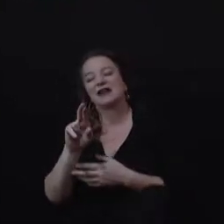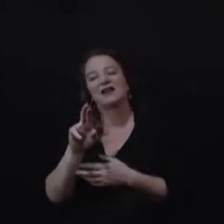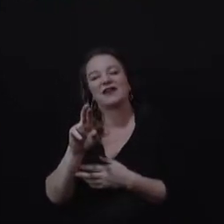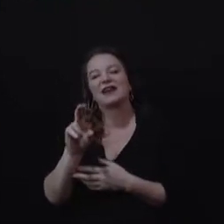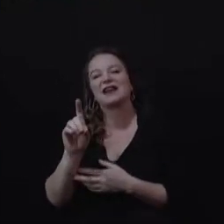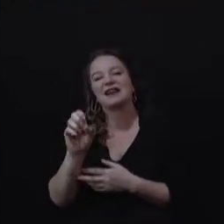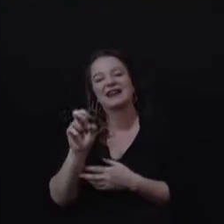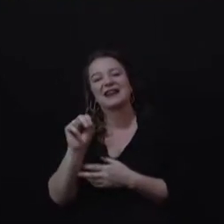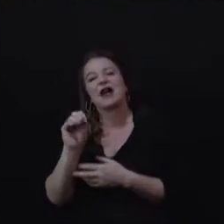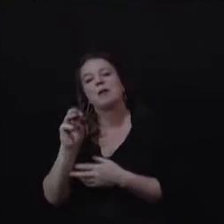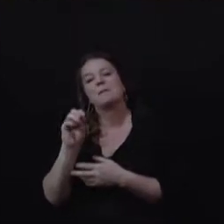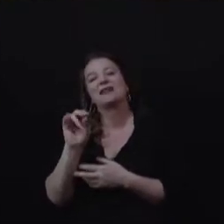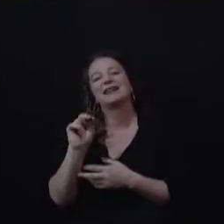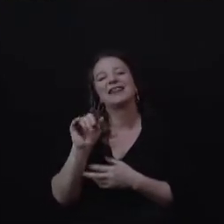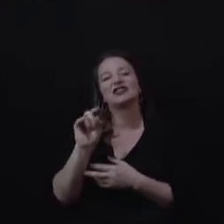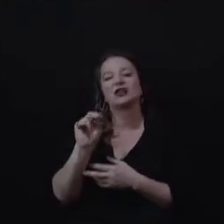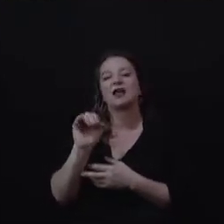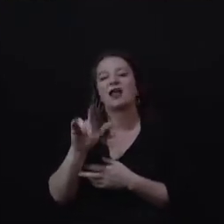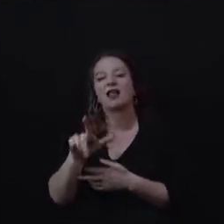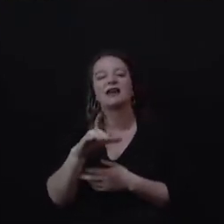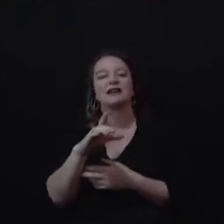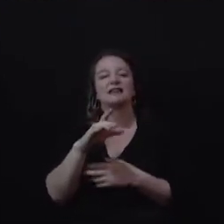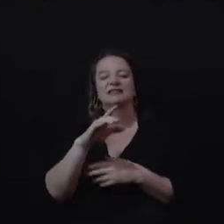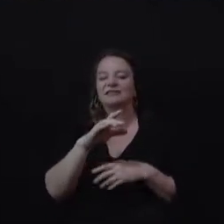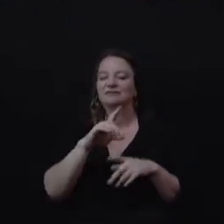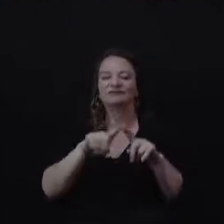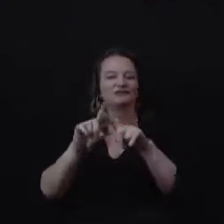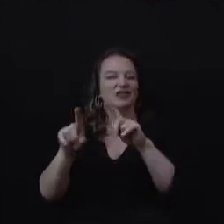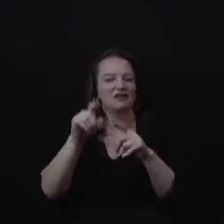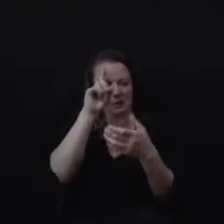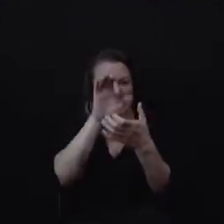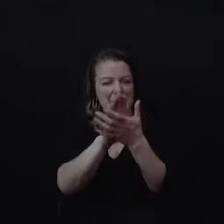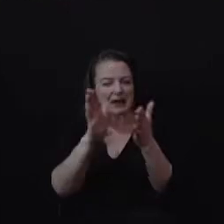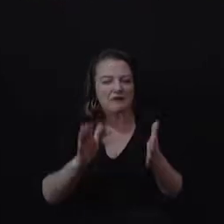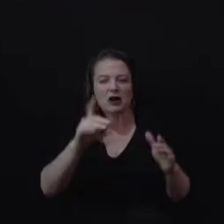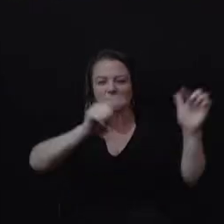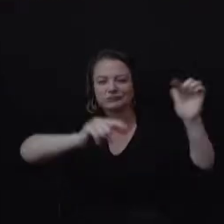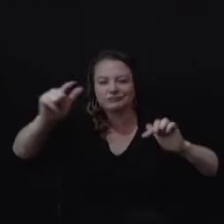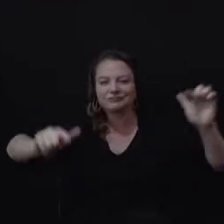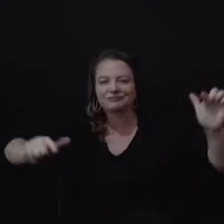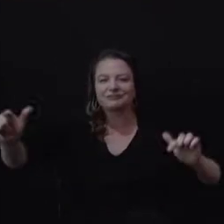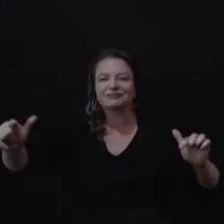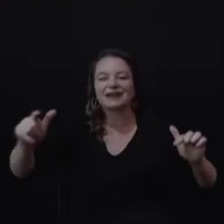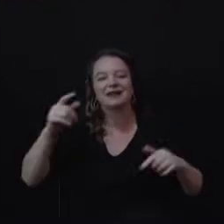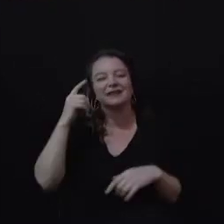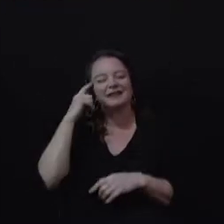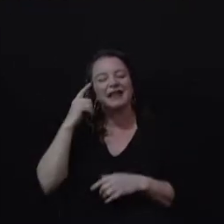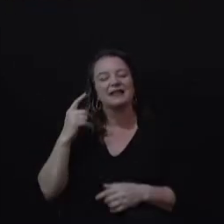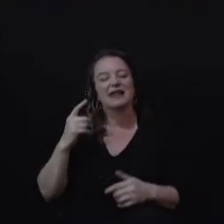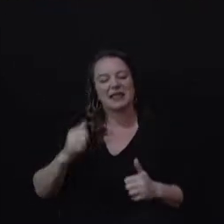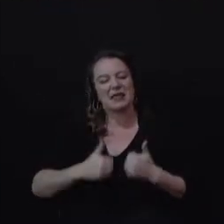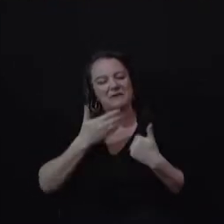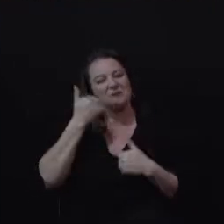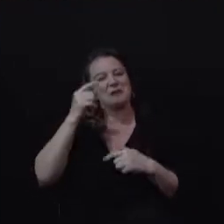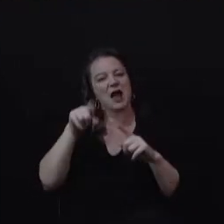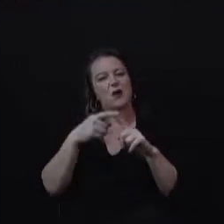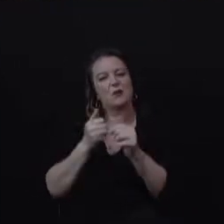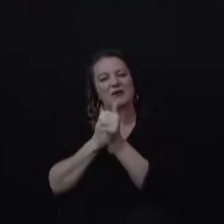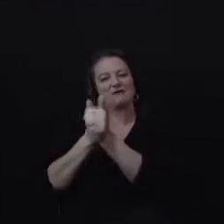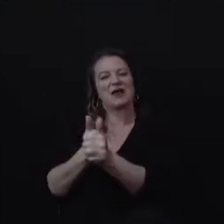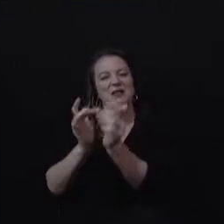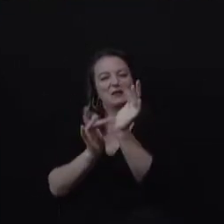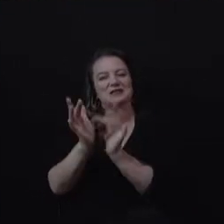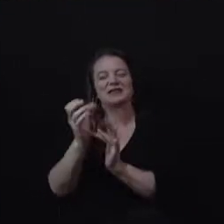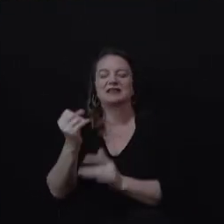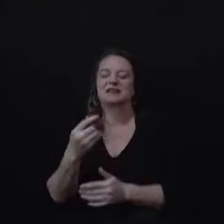are a diverse group of believers who believe life is just a little bit better when we follow Jesus together. And so we are